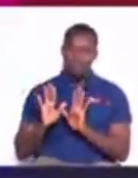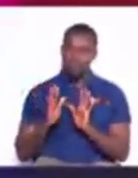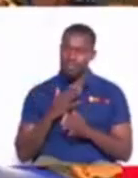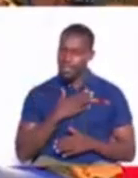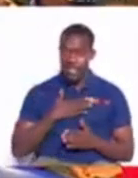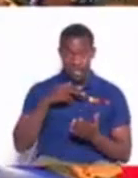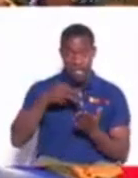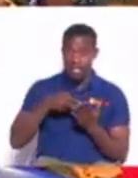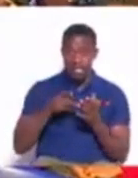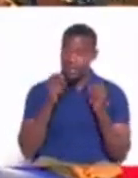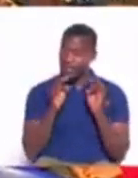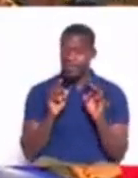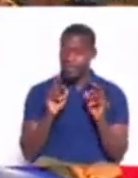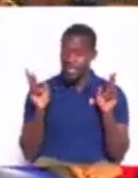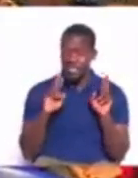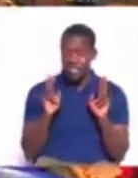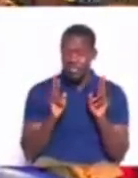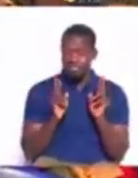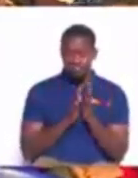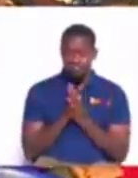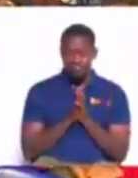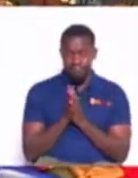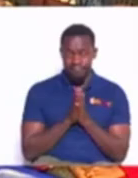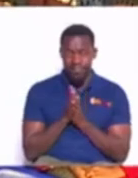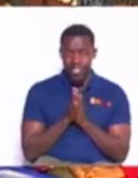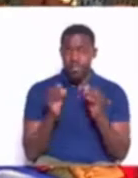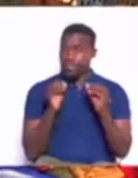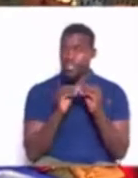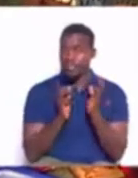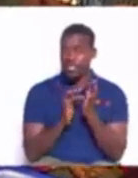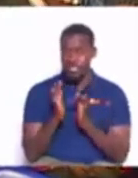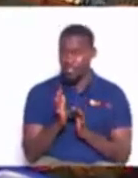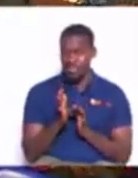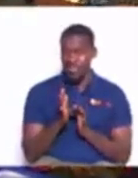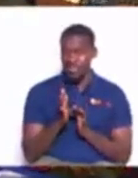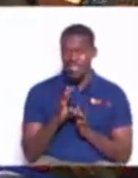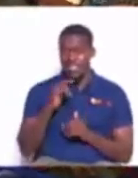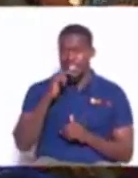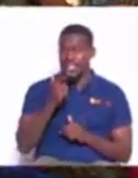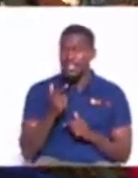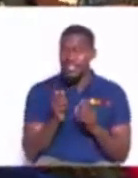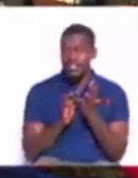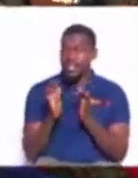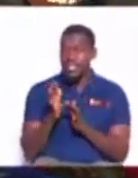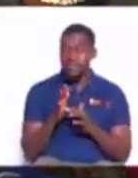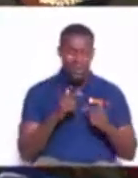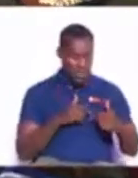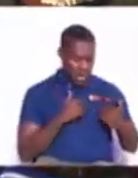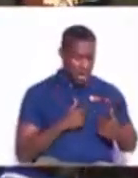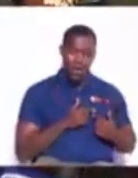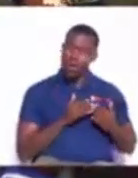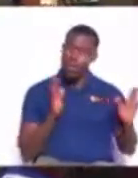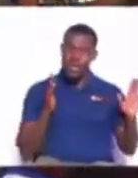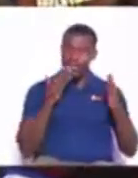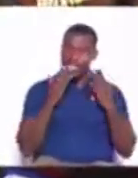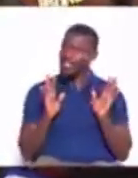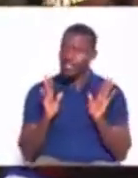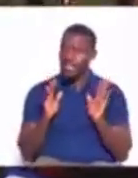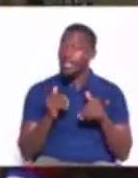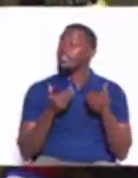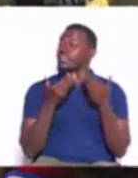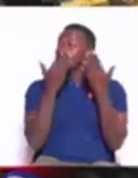If you want to say, Jesus, I want to open my hand. Jesus, I want to open my heart. Jesus, I just give it all to you